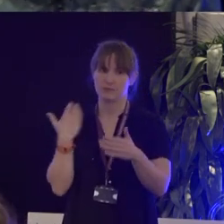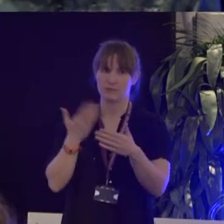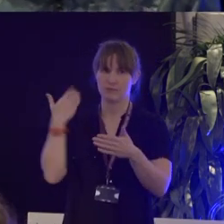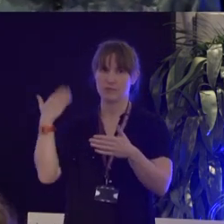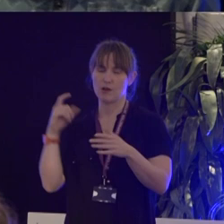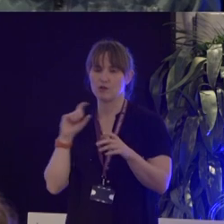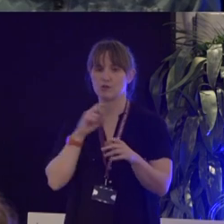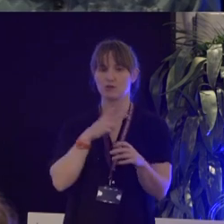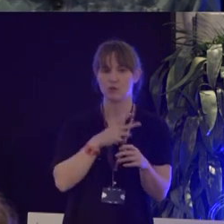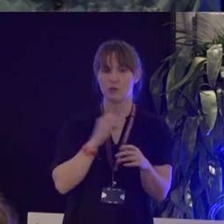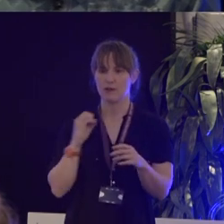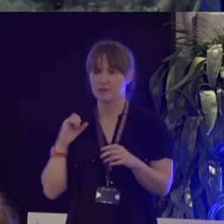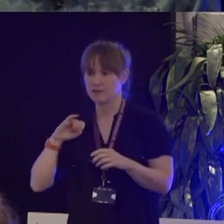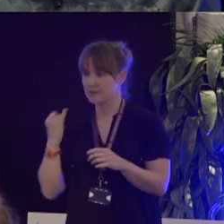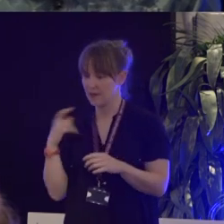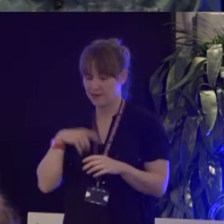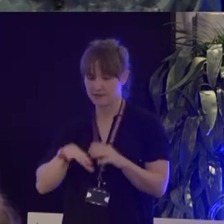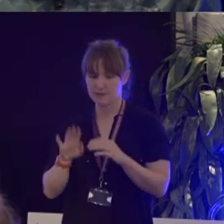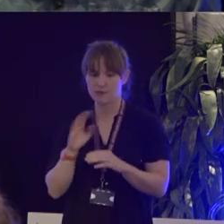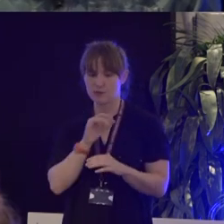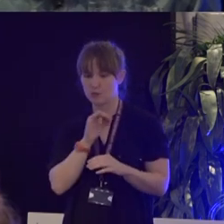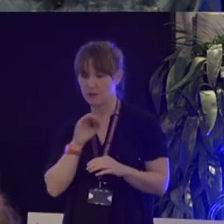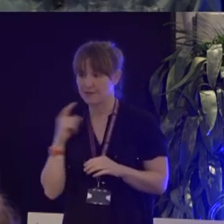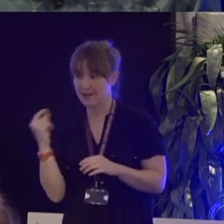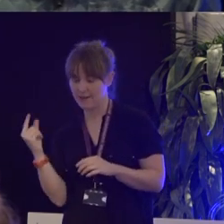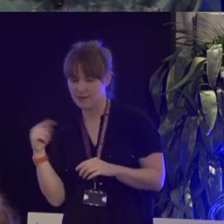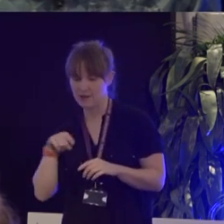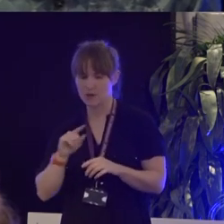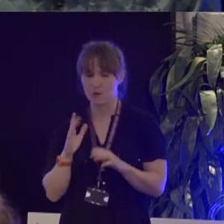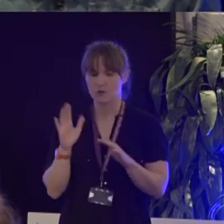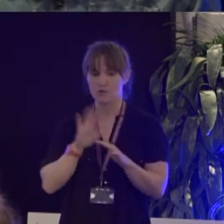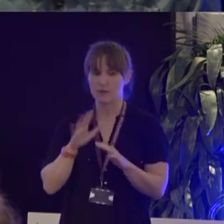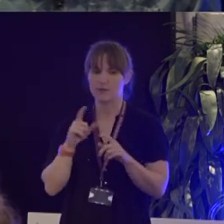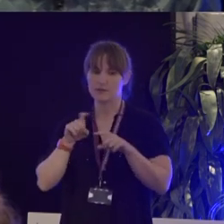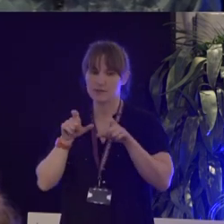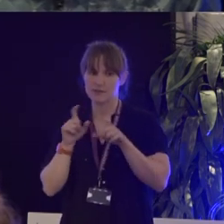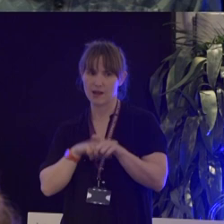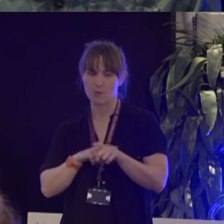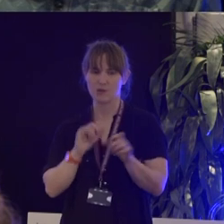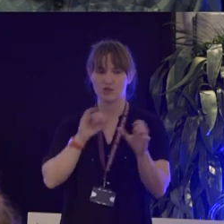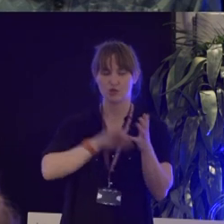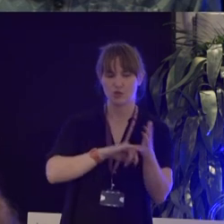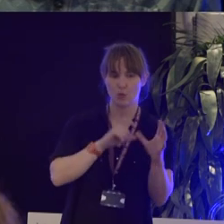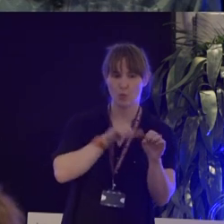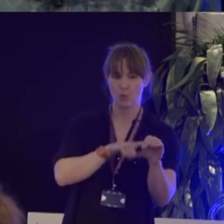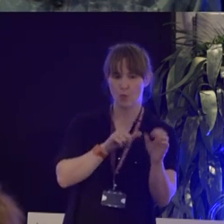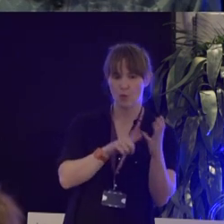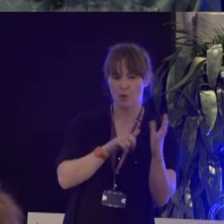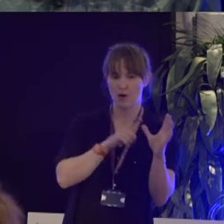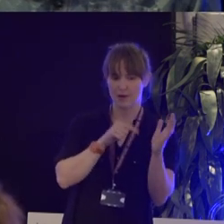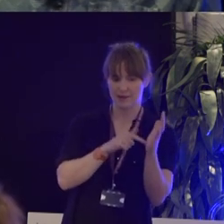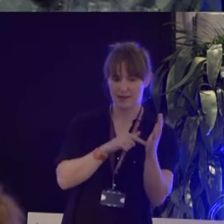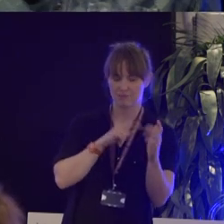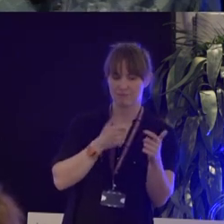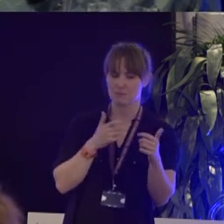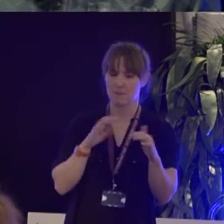before squatting became illegal. So the Invisible Circus, who I was following at the